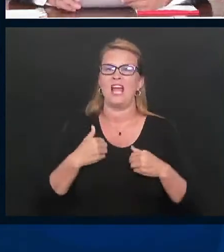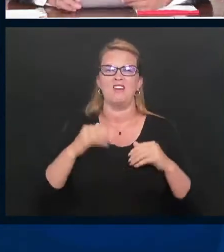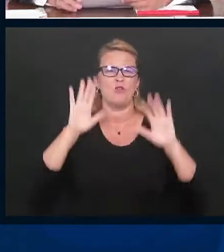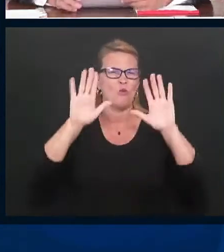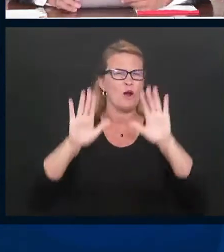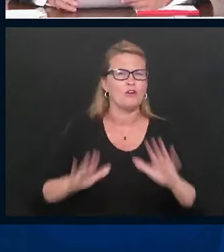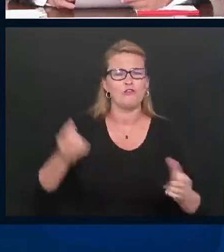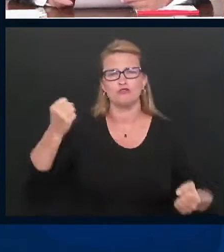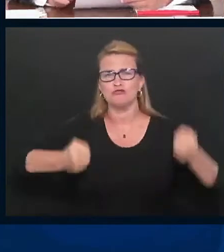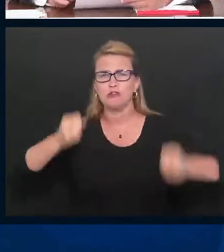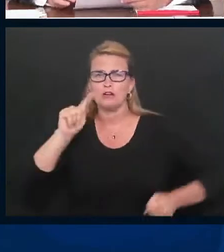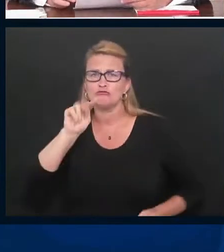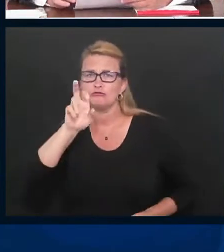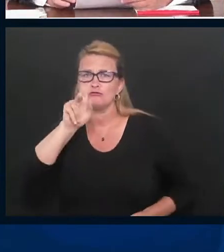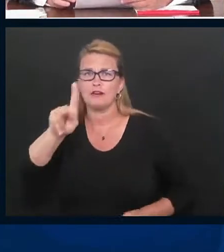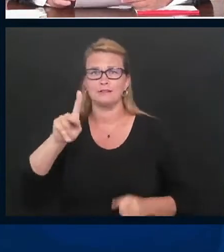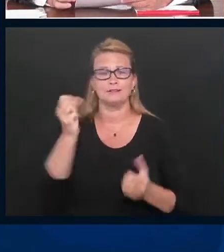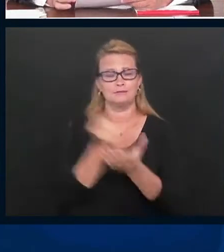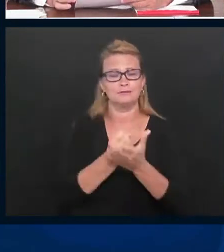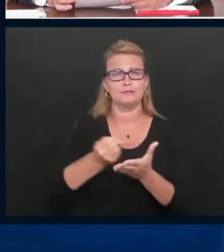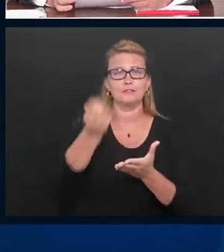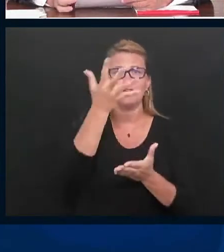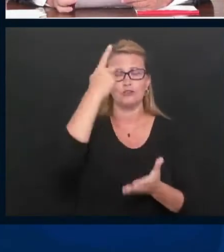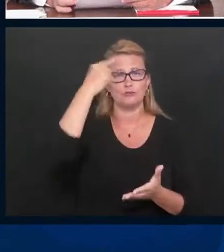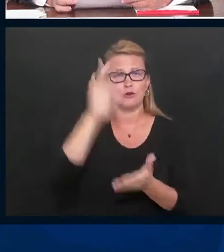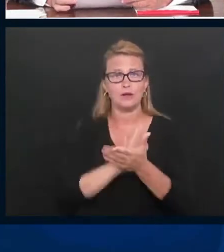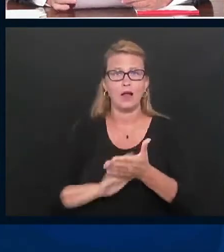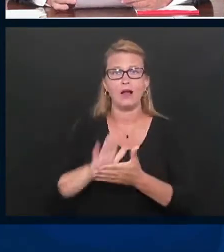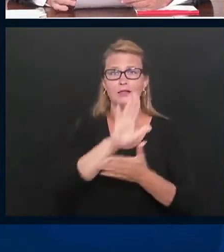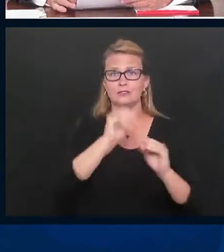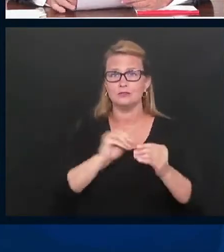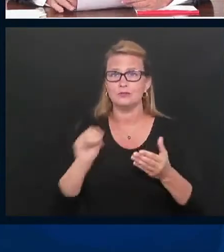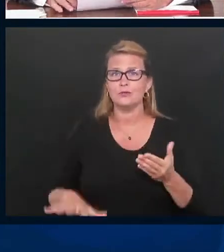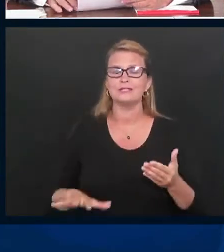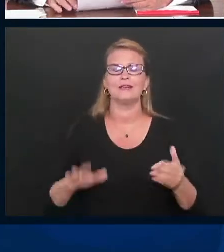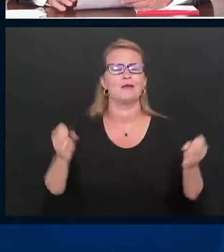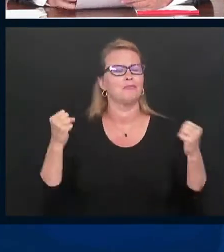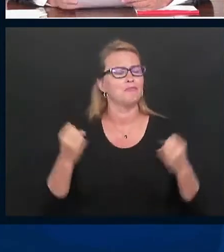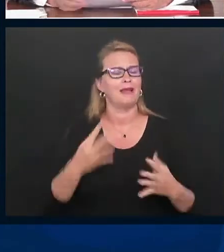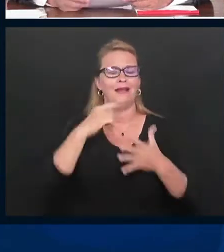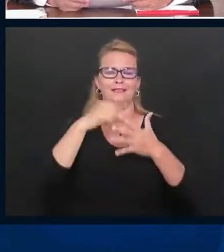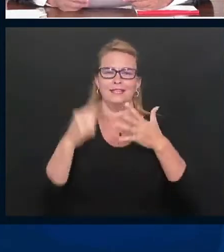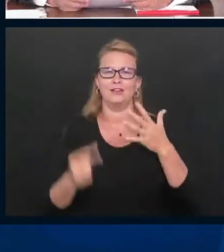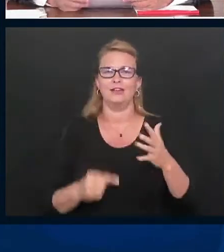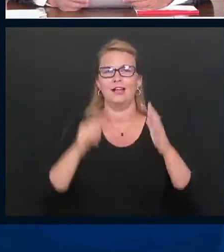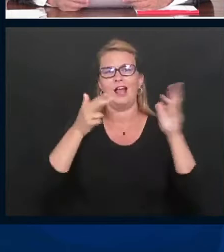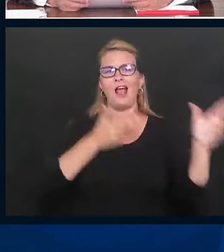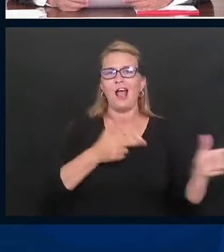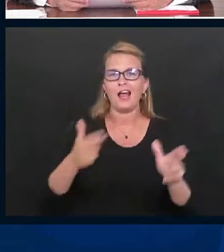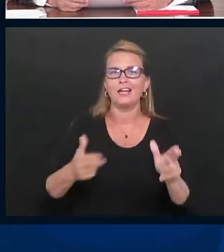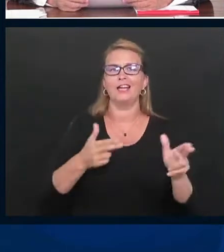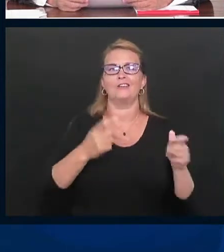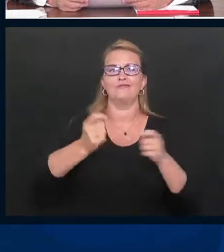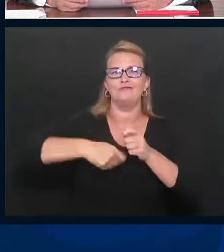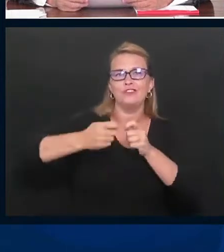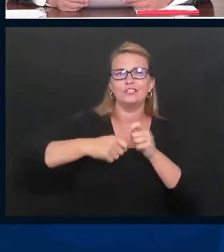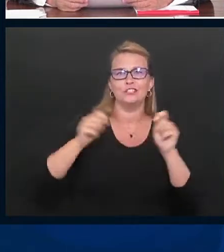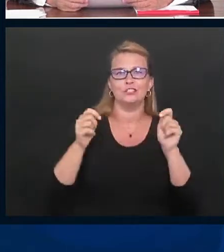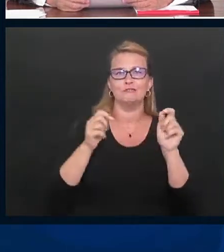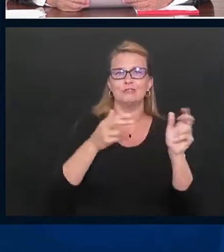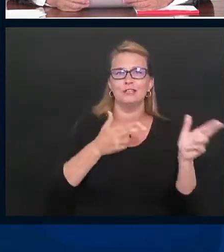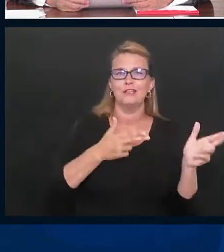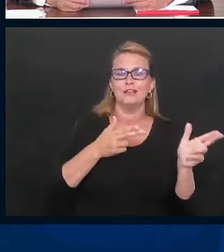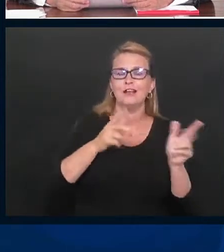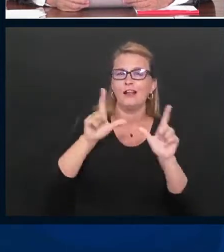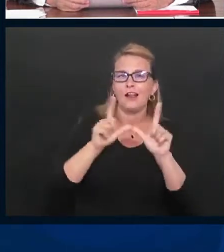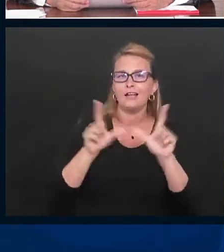and scholarships to our kids, and lots and lots and lots of stuff. Wonderful hunting and fishing, hunting rifles,